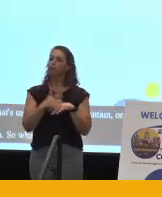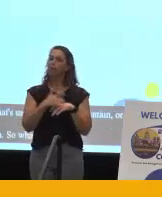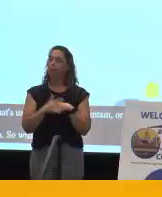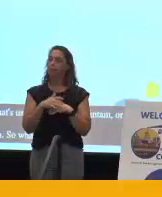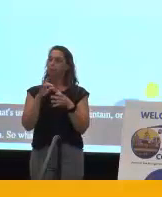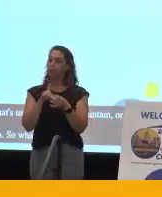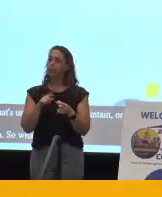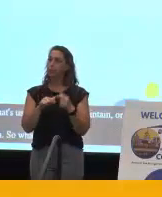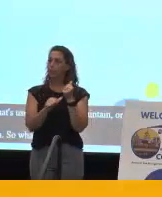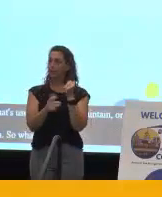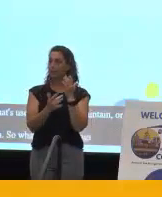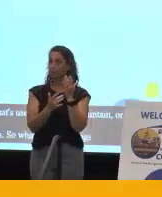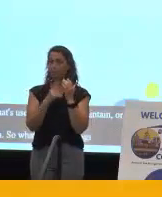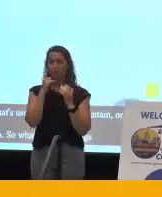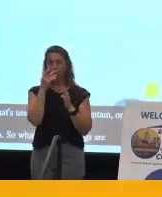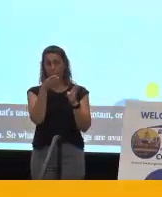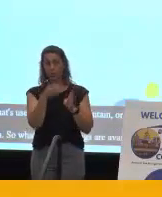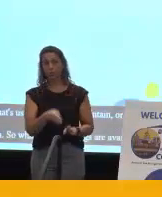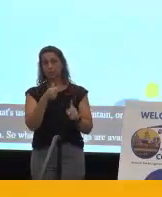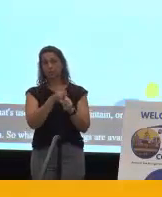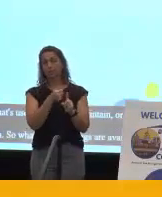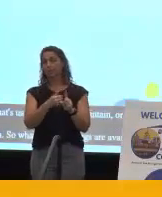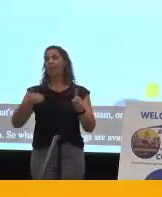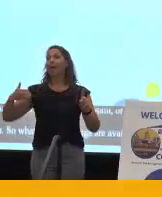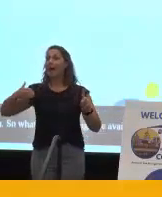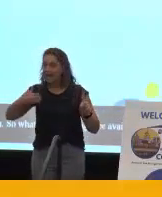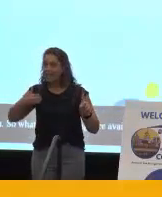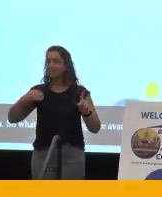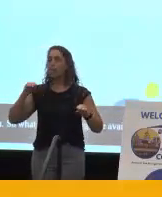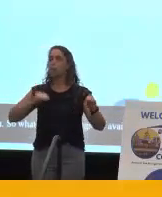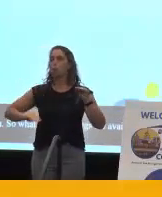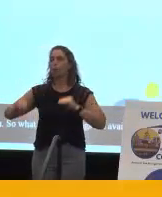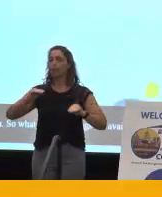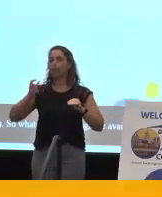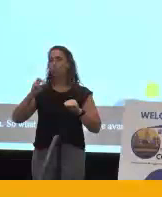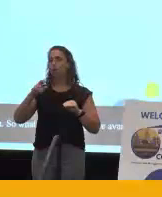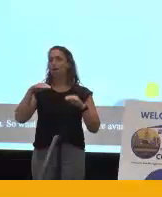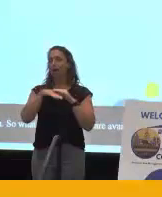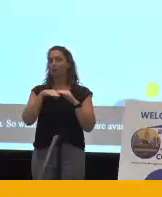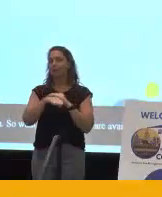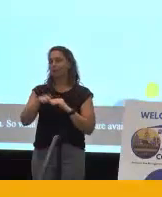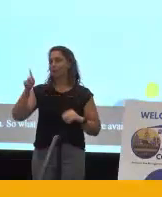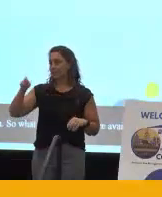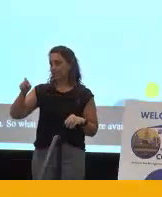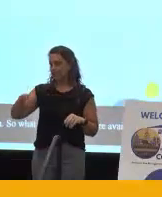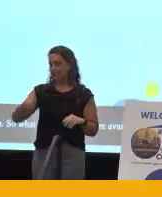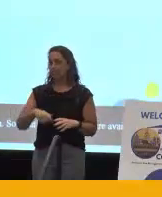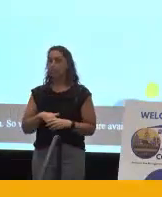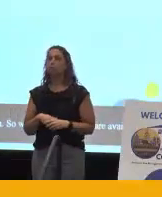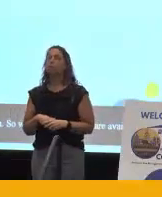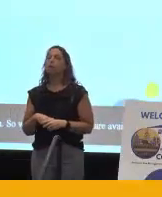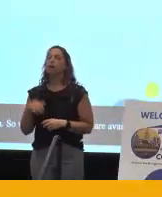assistive technology for someone who has a mobility or access need? So there are things